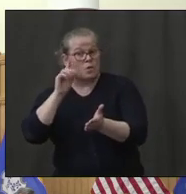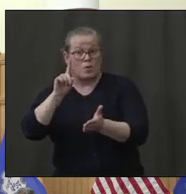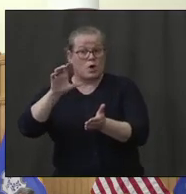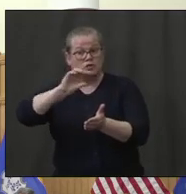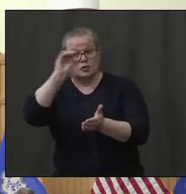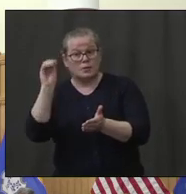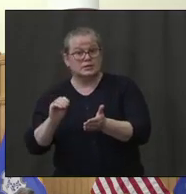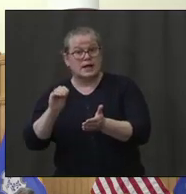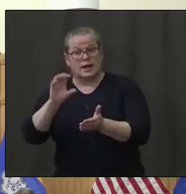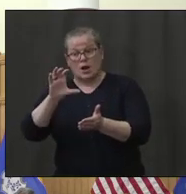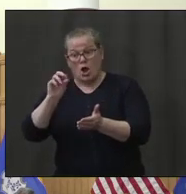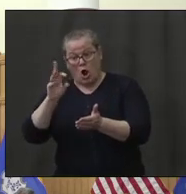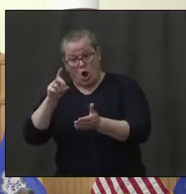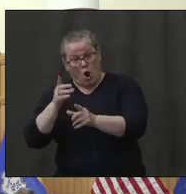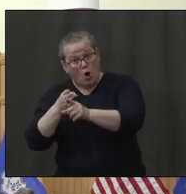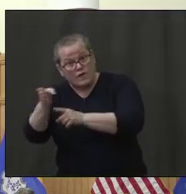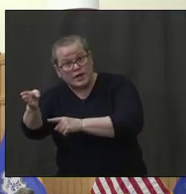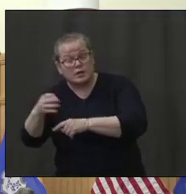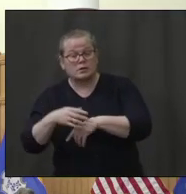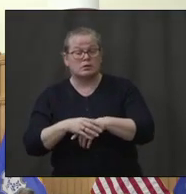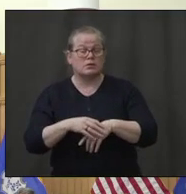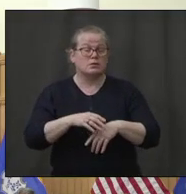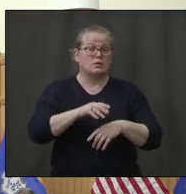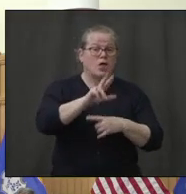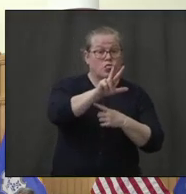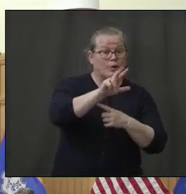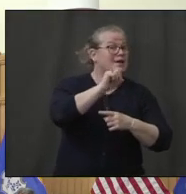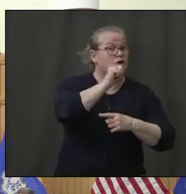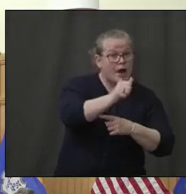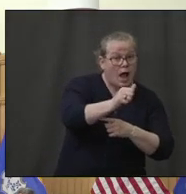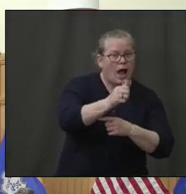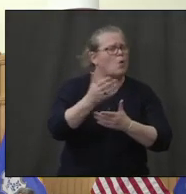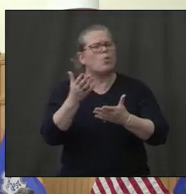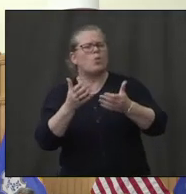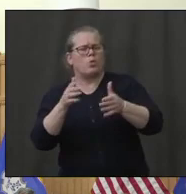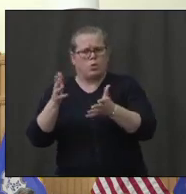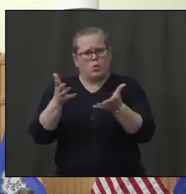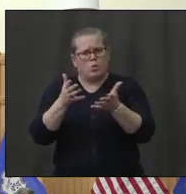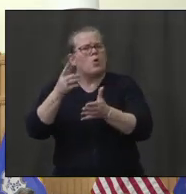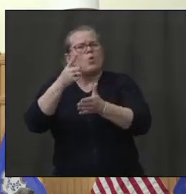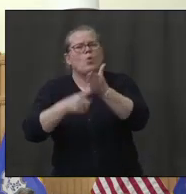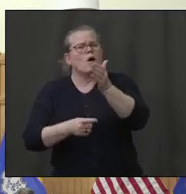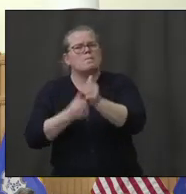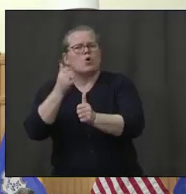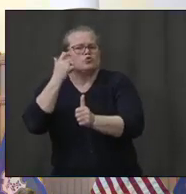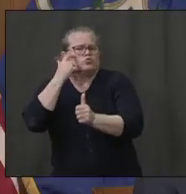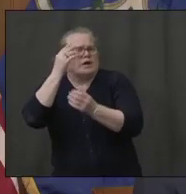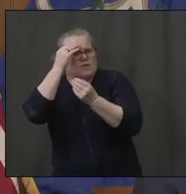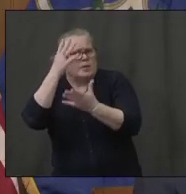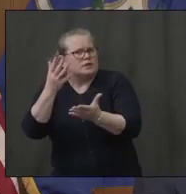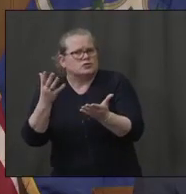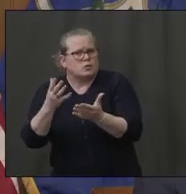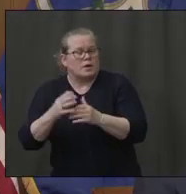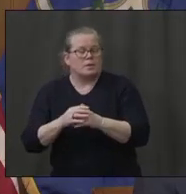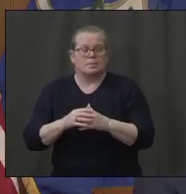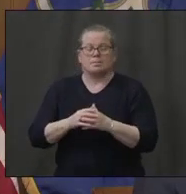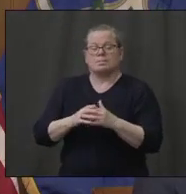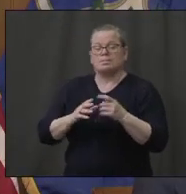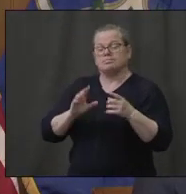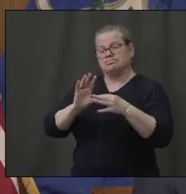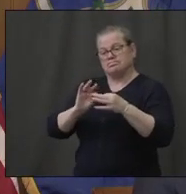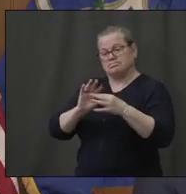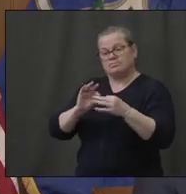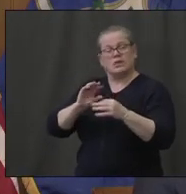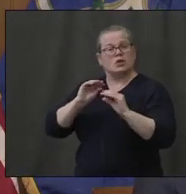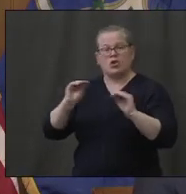or 3 or 8? What is the latest? Obviously, you're working on this every day. What is the latest on this? No further details along the lines